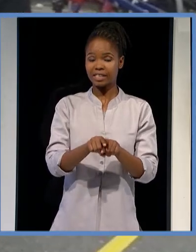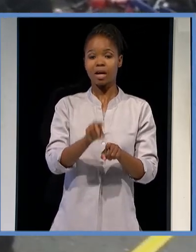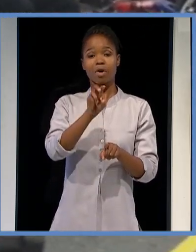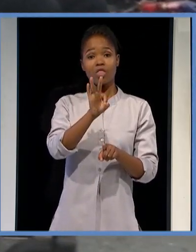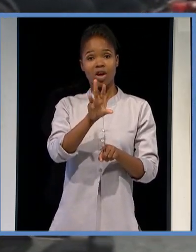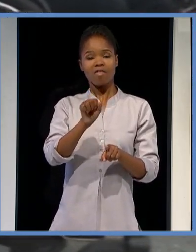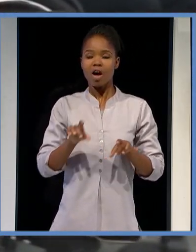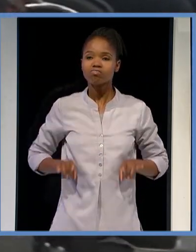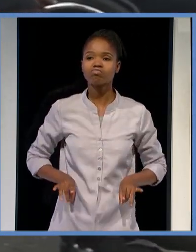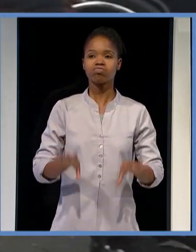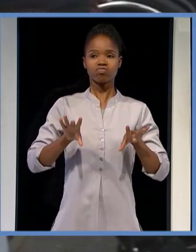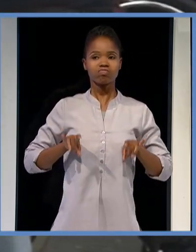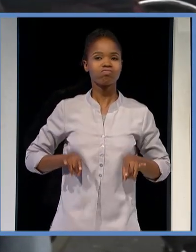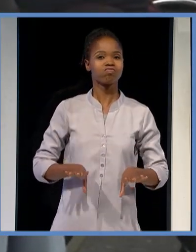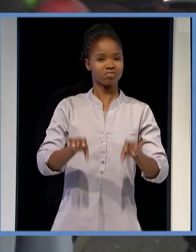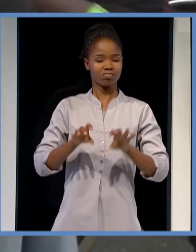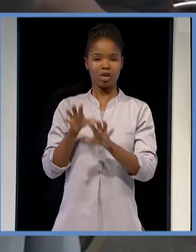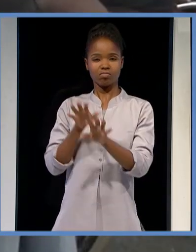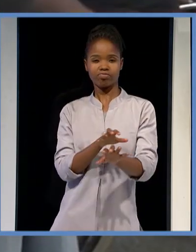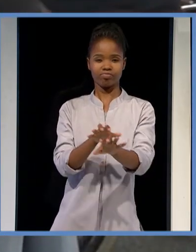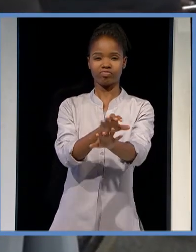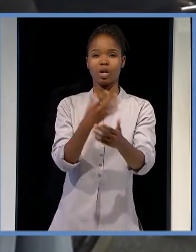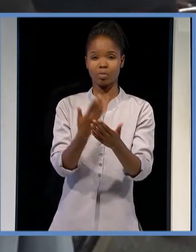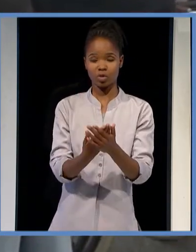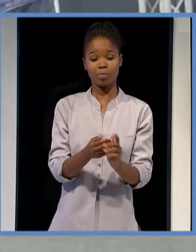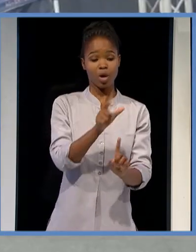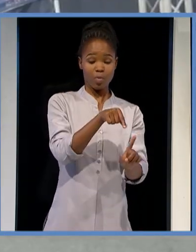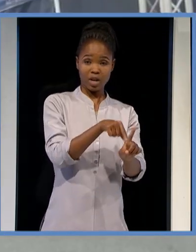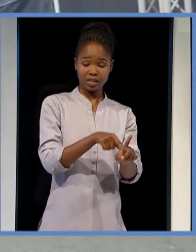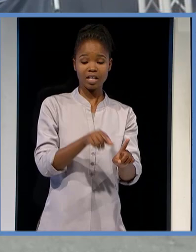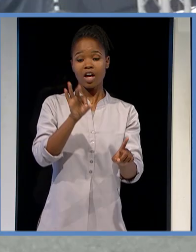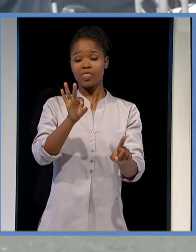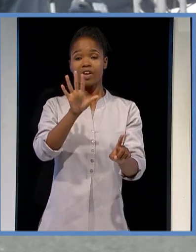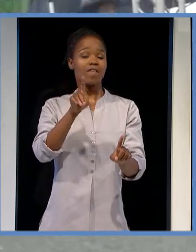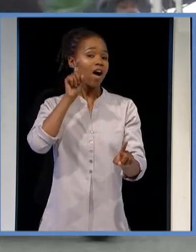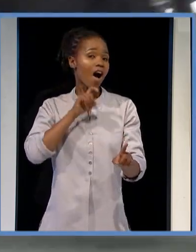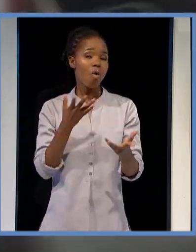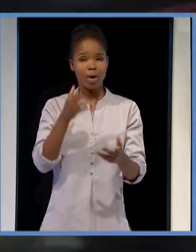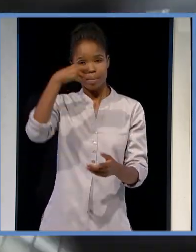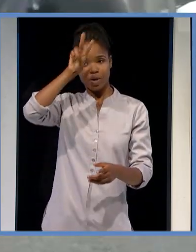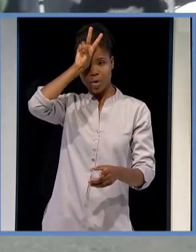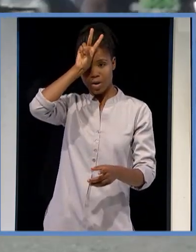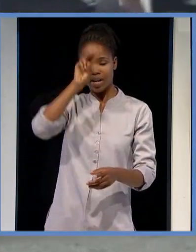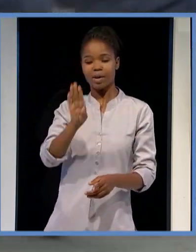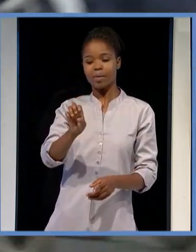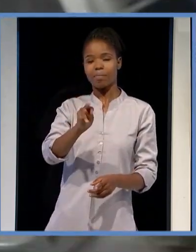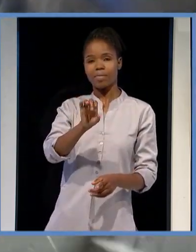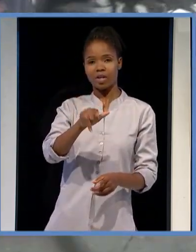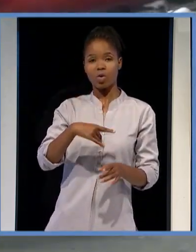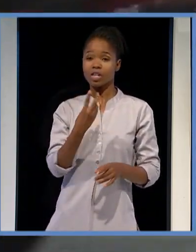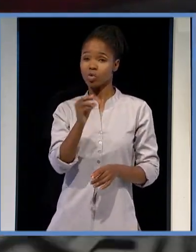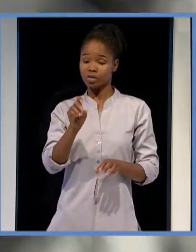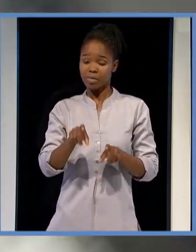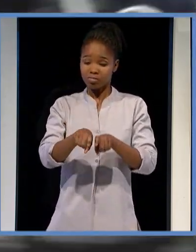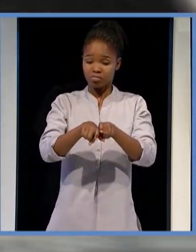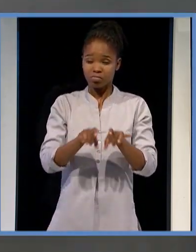fun riders participated this year. A first-time competitor, 34-year-old Johan van Rensburg from Benoni, won the main 42-kilometer race.